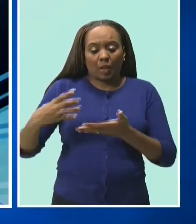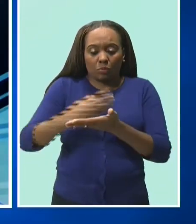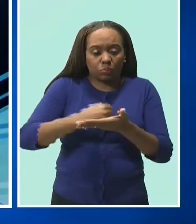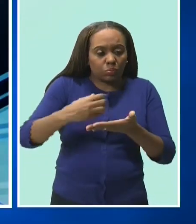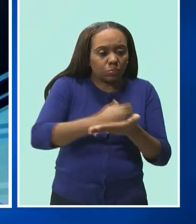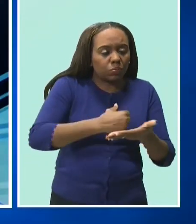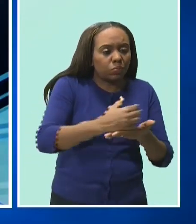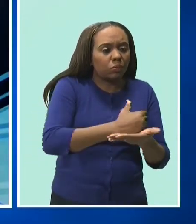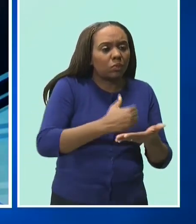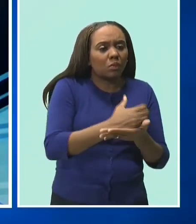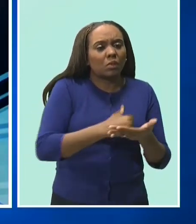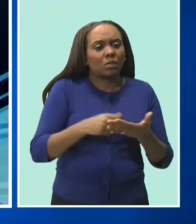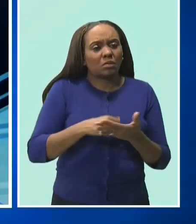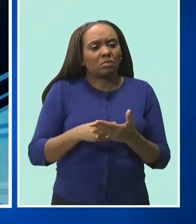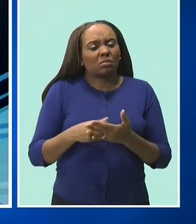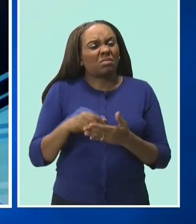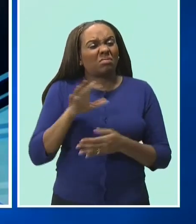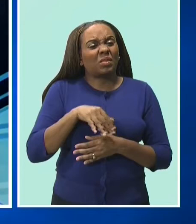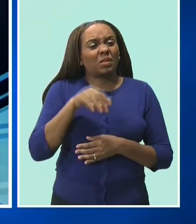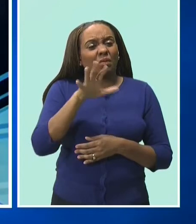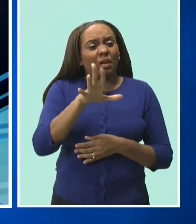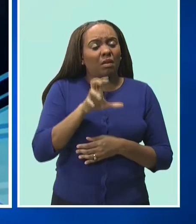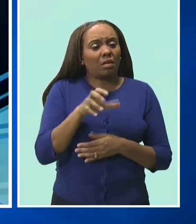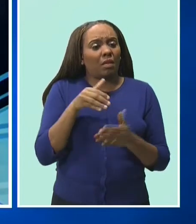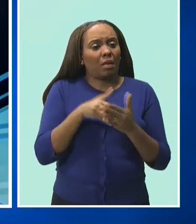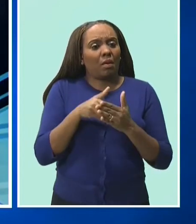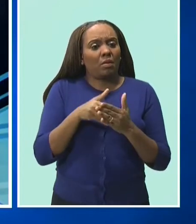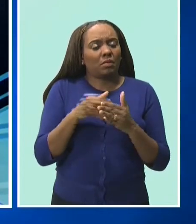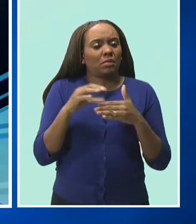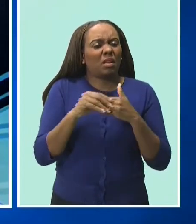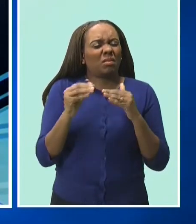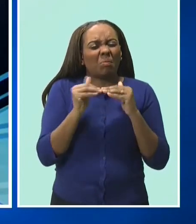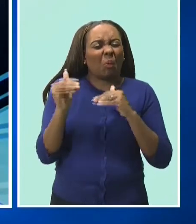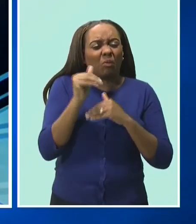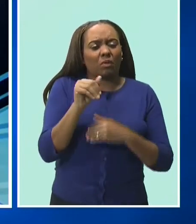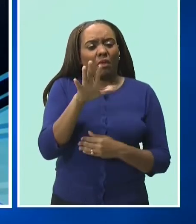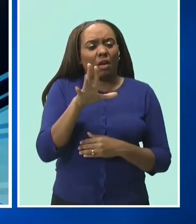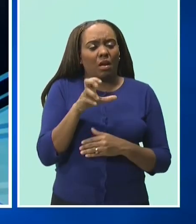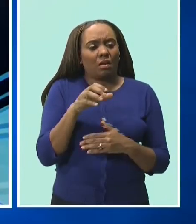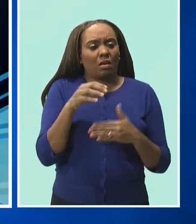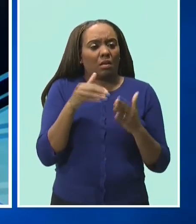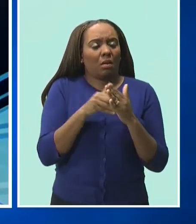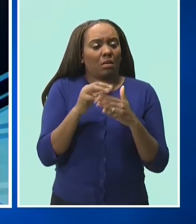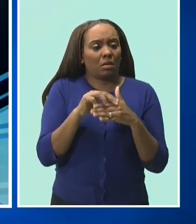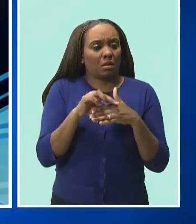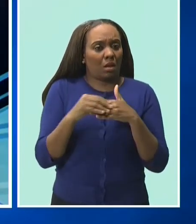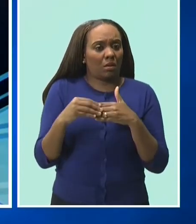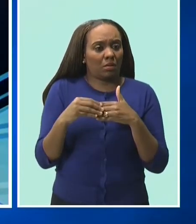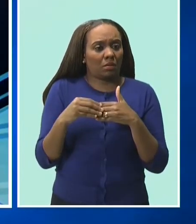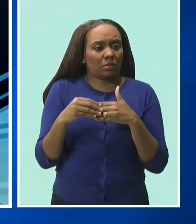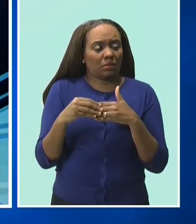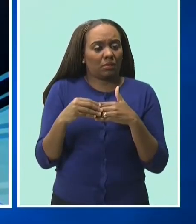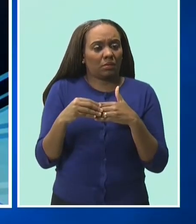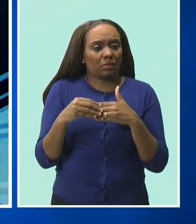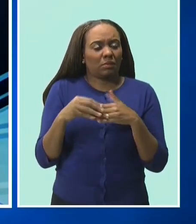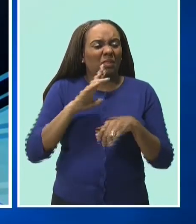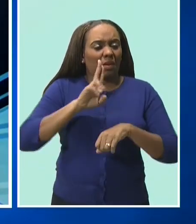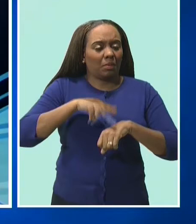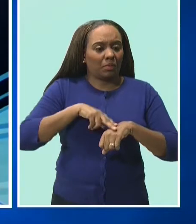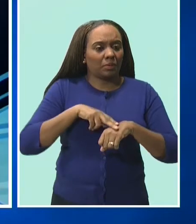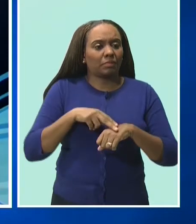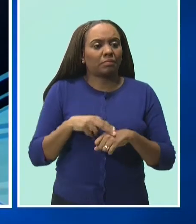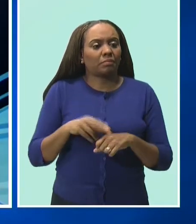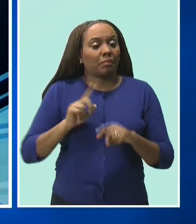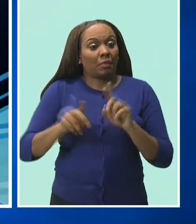to an amount of about $500,000, a little over that. And that means that the farmers and the fishers,